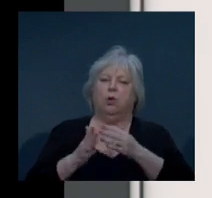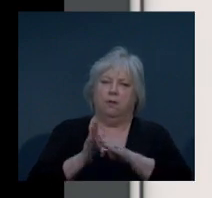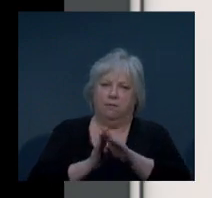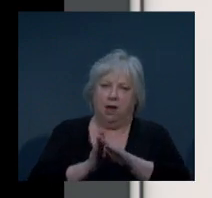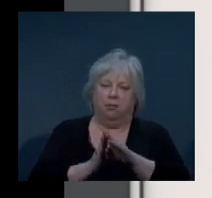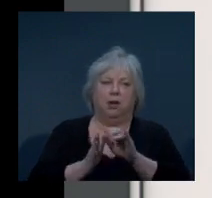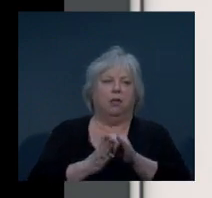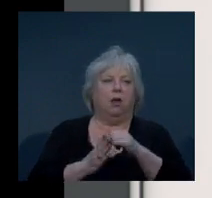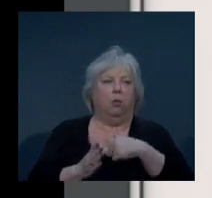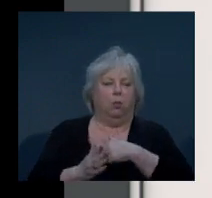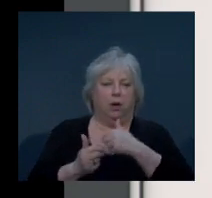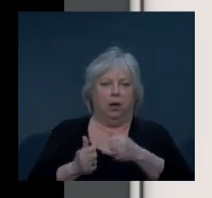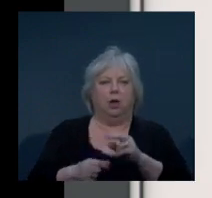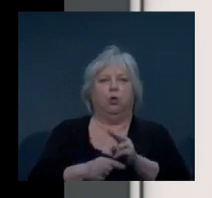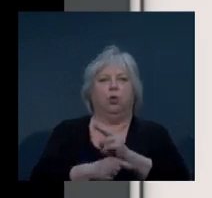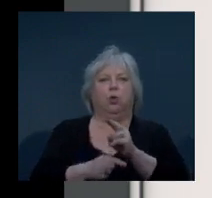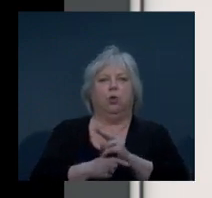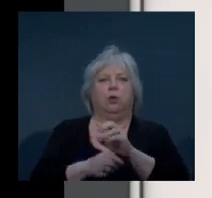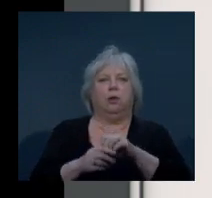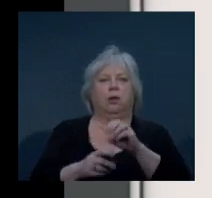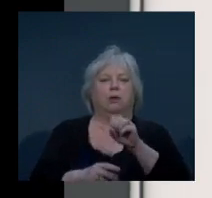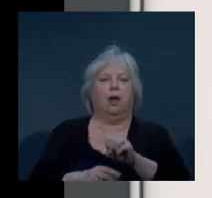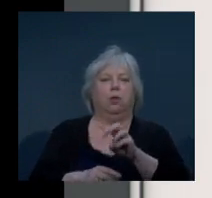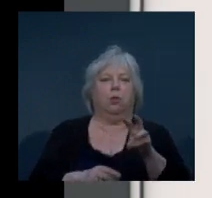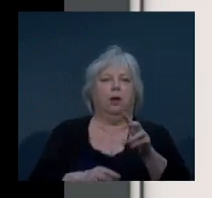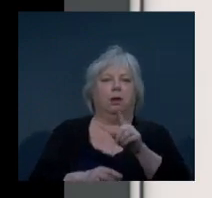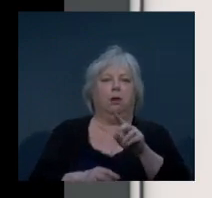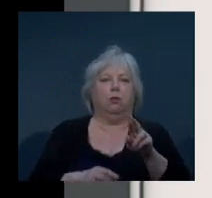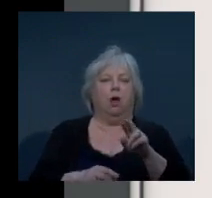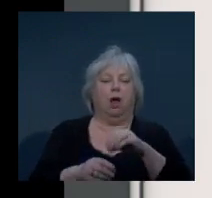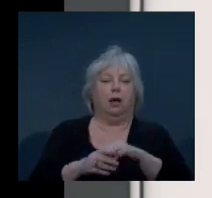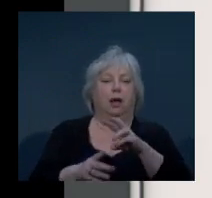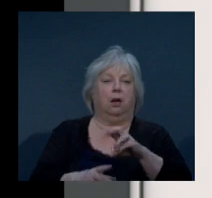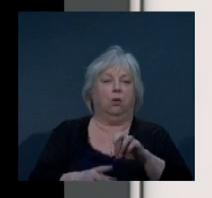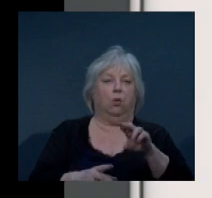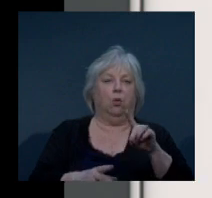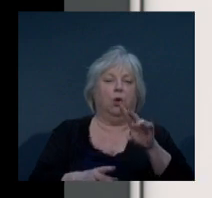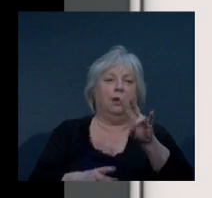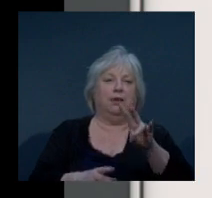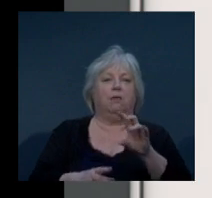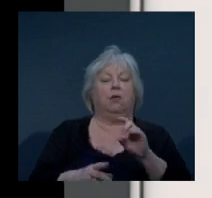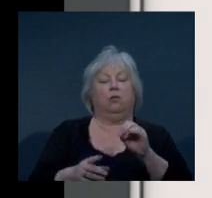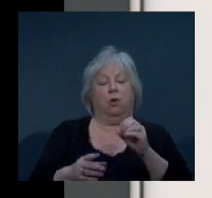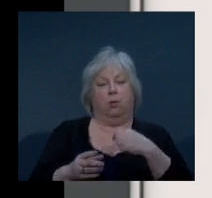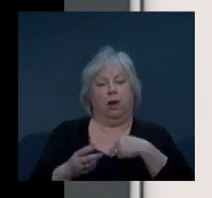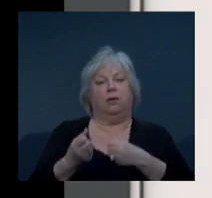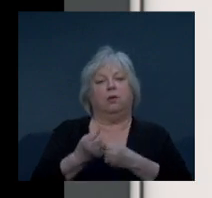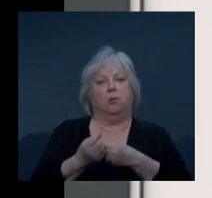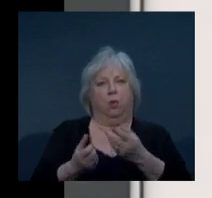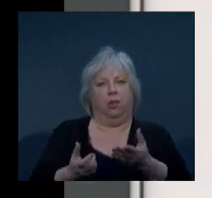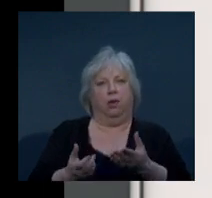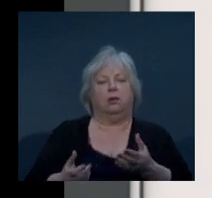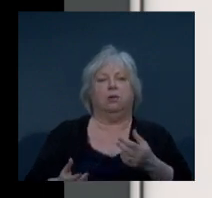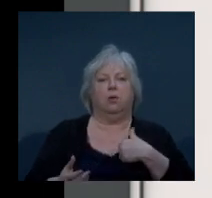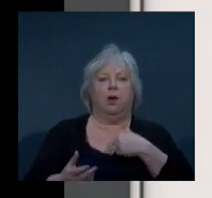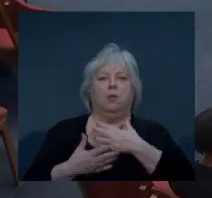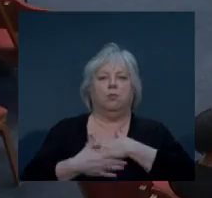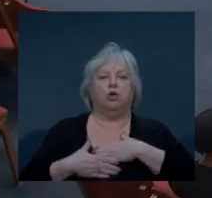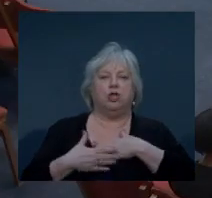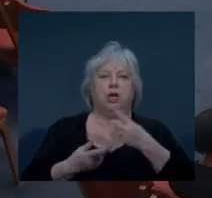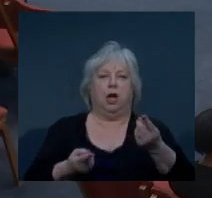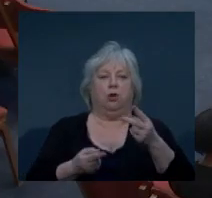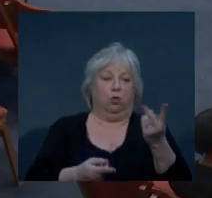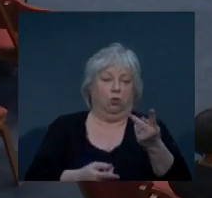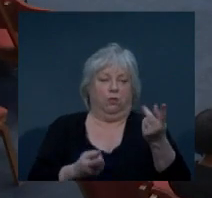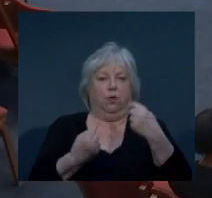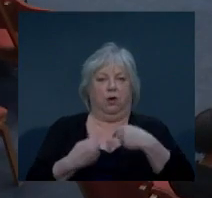that we can use in Southwest Little Rock and Ward 7, and so I am supportive of it. So I appreciate y'all